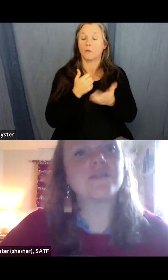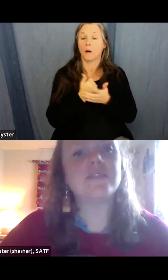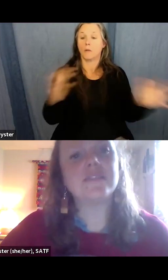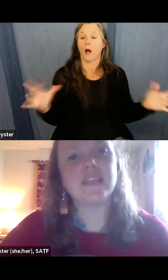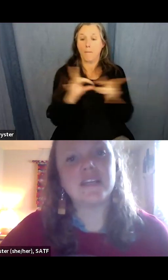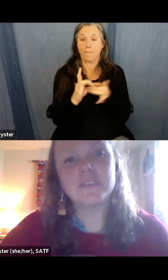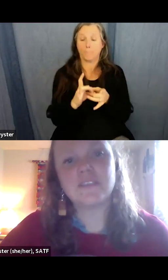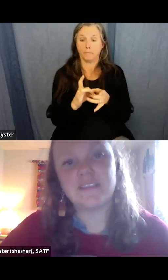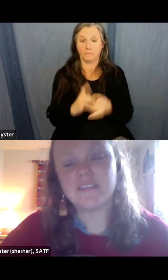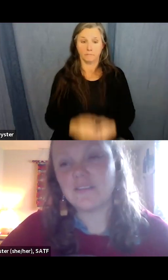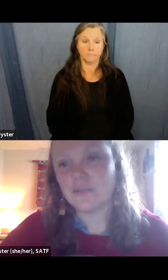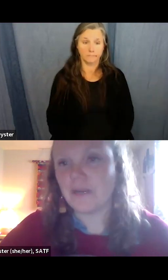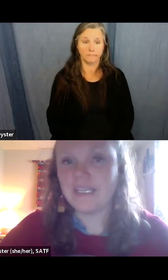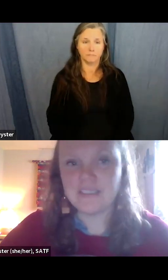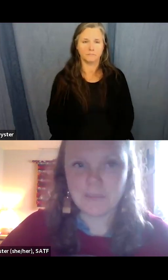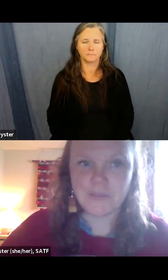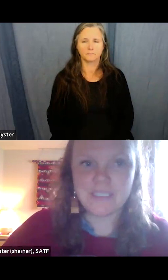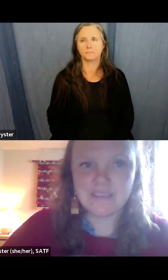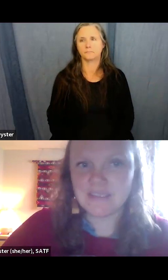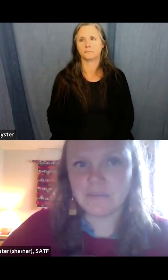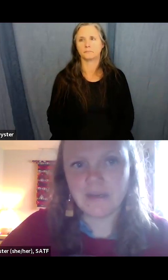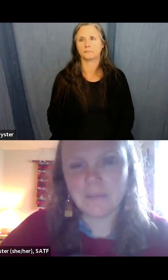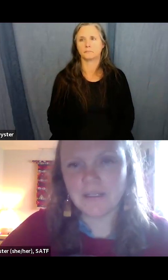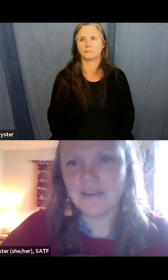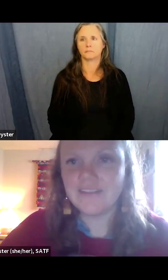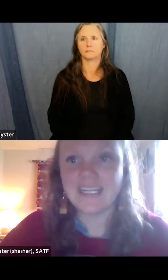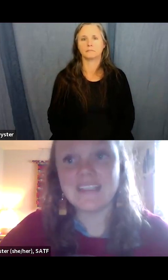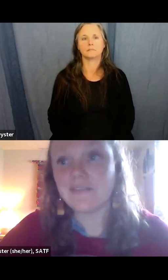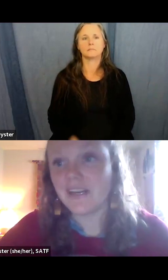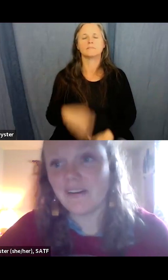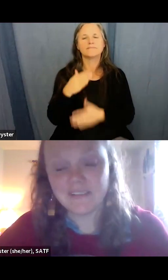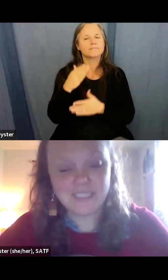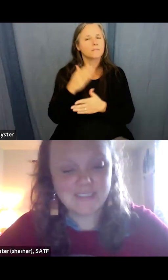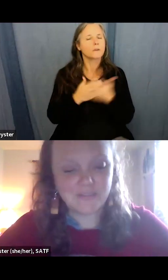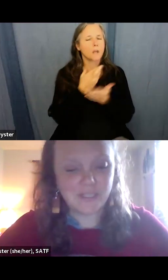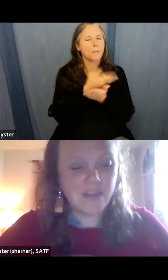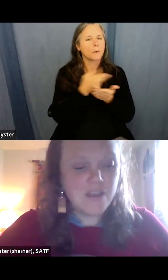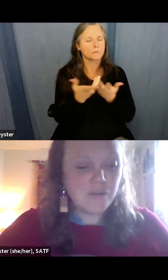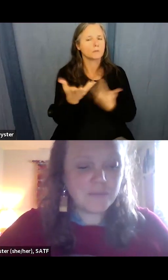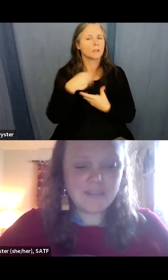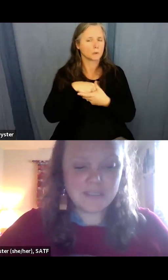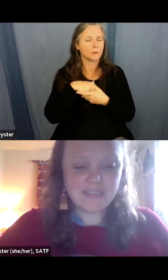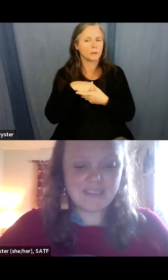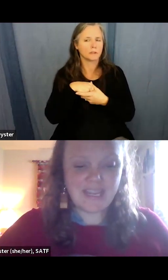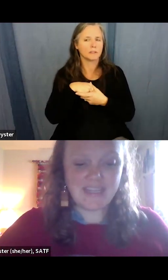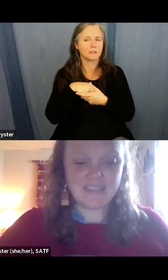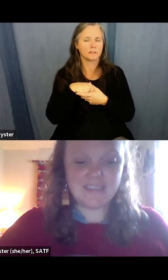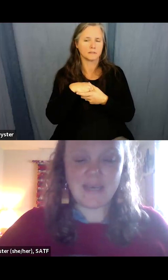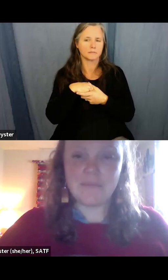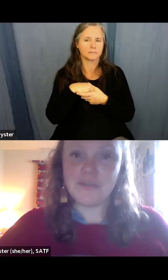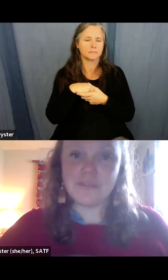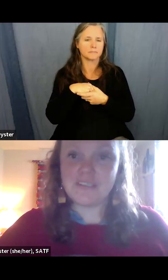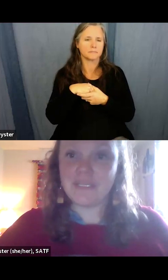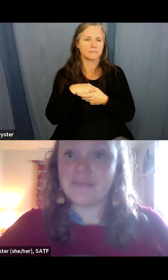also includes this layer, which lets us look right in the communities that we are a part of and identify all of these different resources